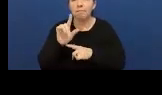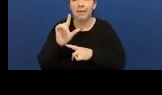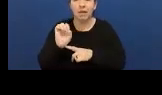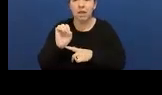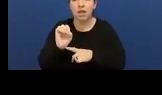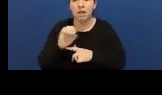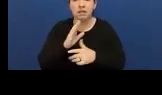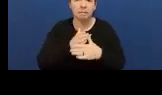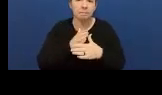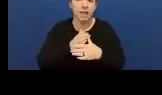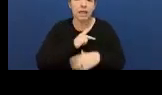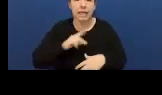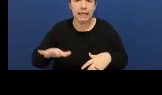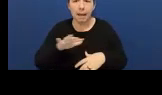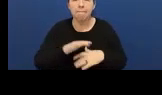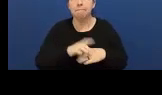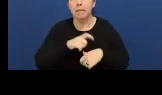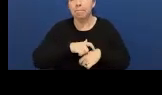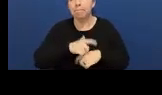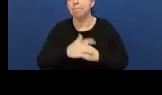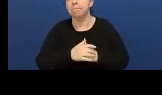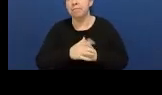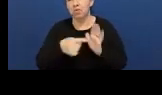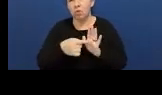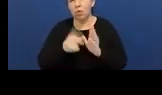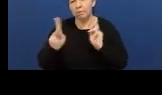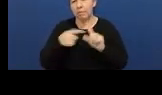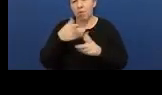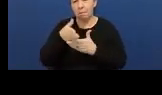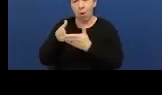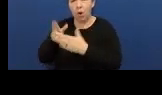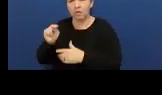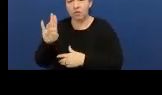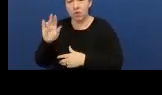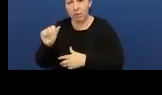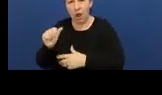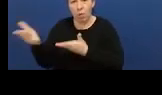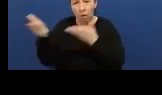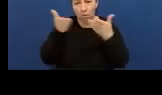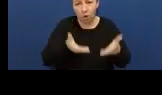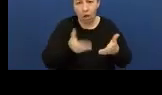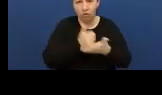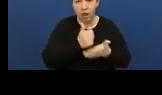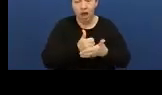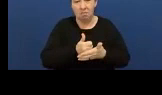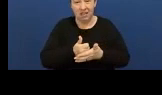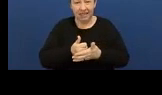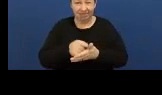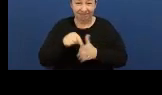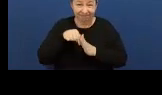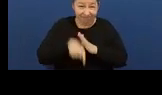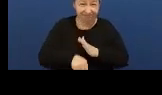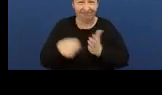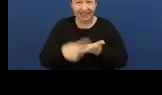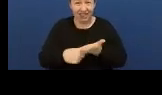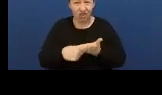that people from parts of Nubia were brought to help. Now, we're not gonna go into detail about this today,